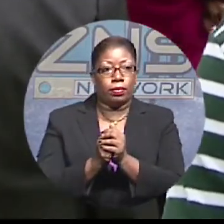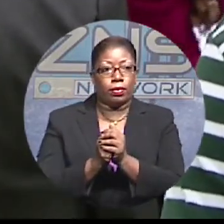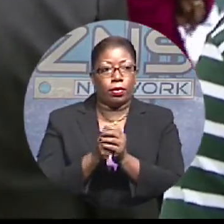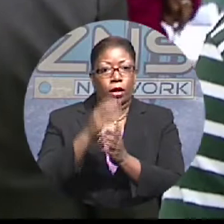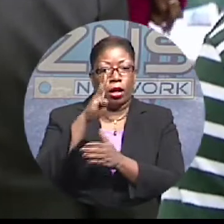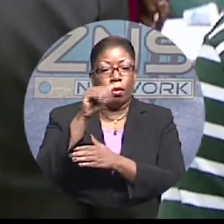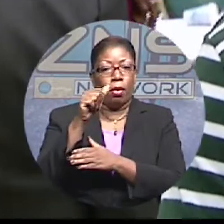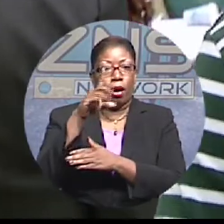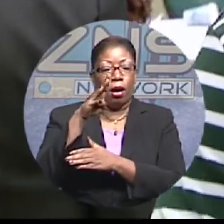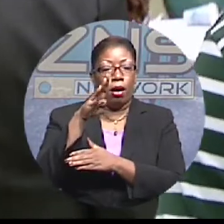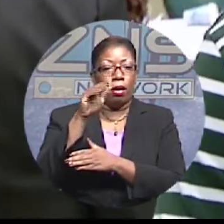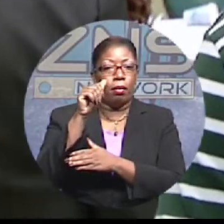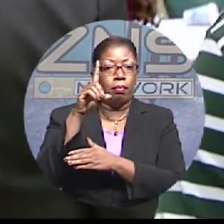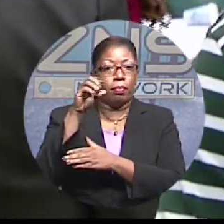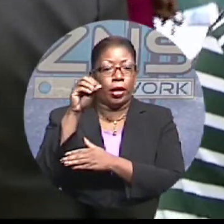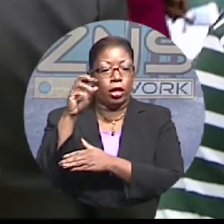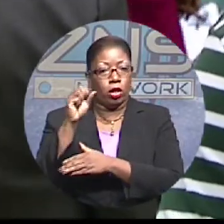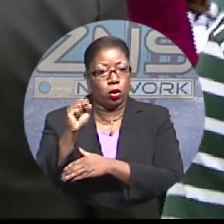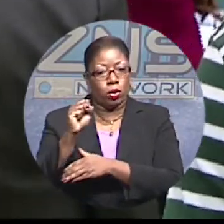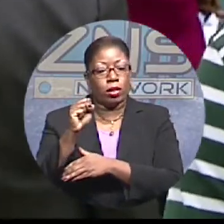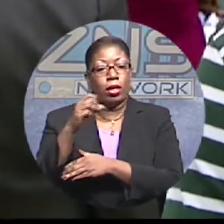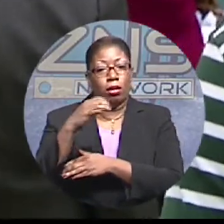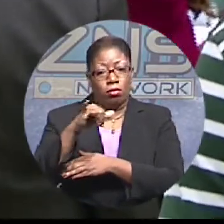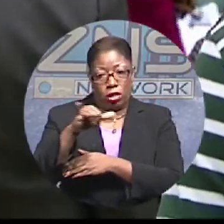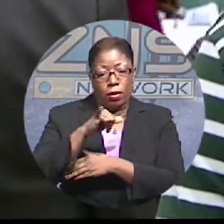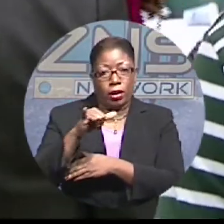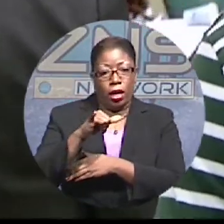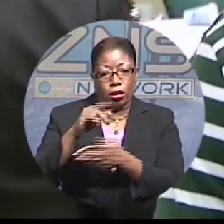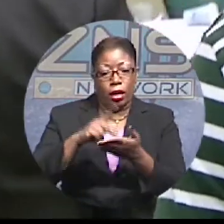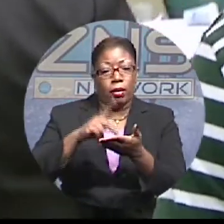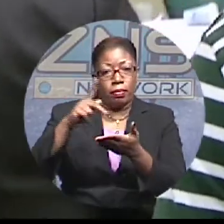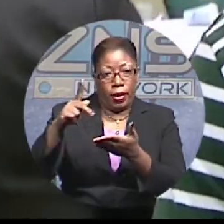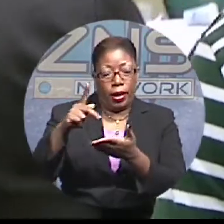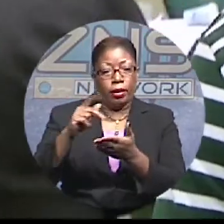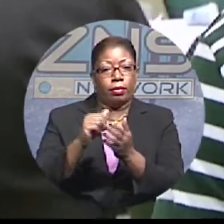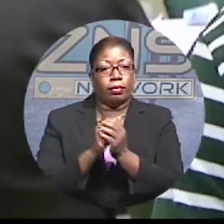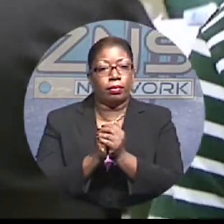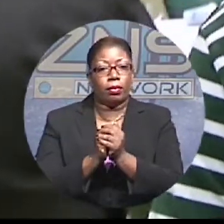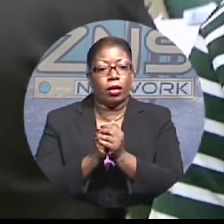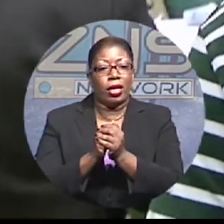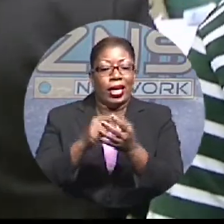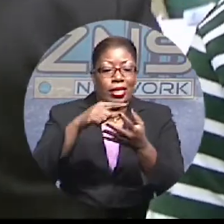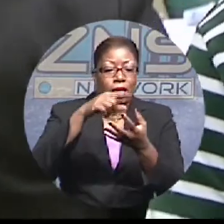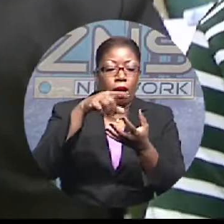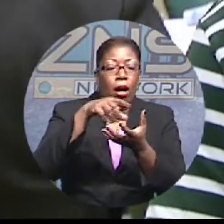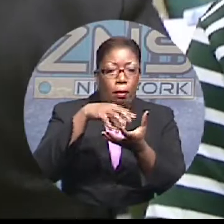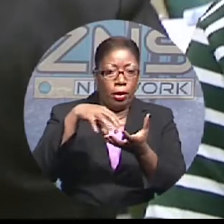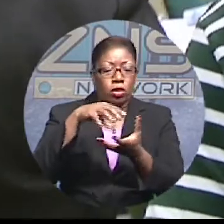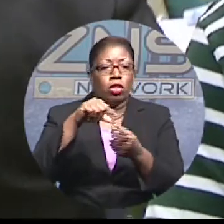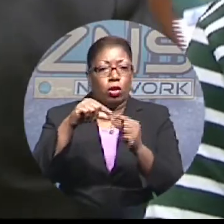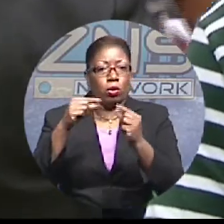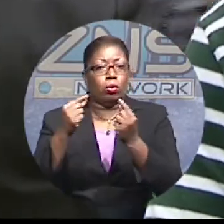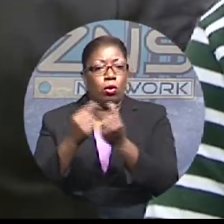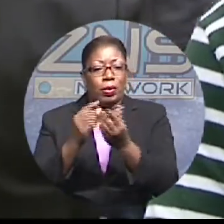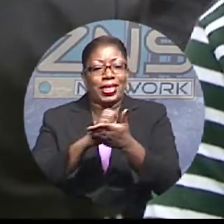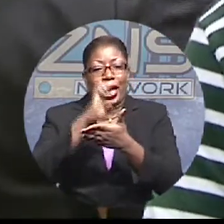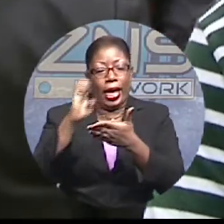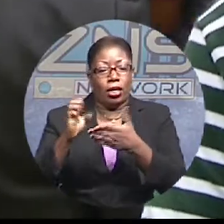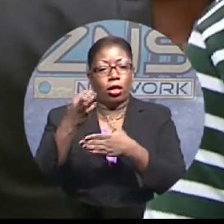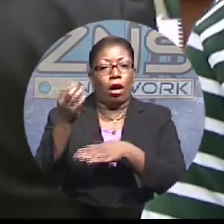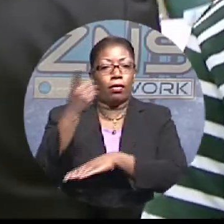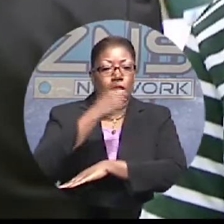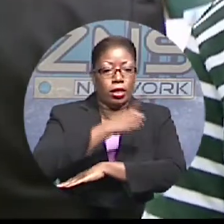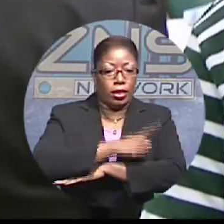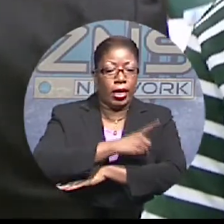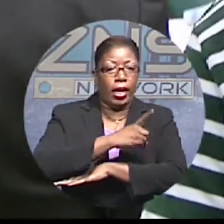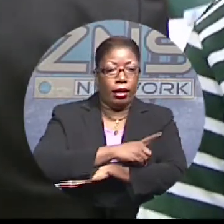Barbados and some other countries like us do the same thing. So it's a mixture, but at the end of the day, the